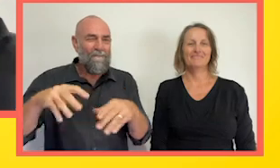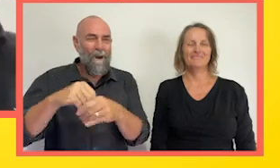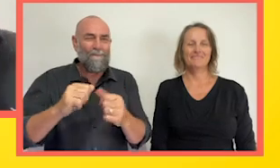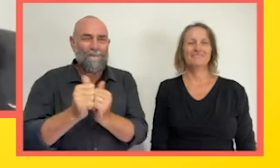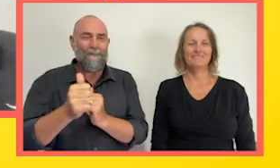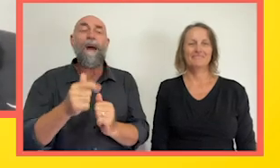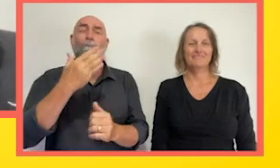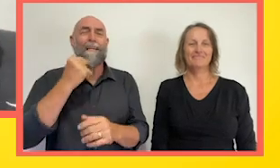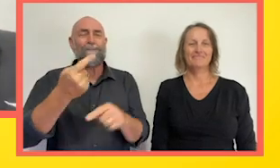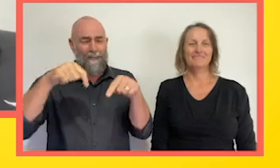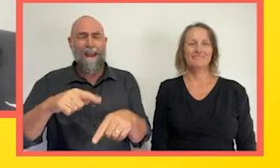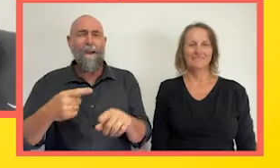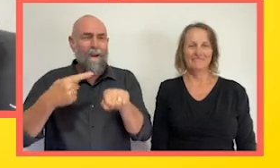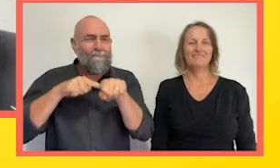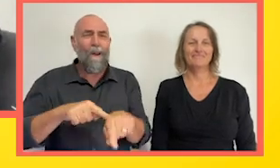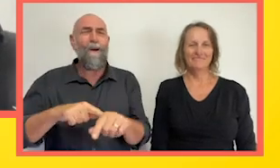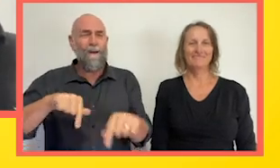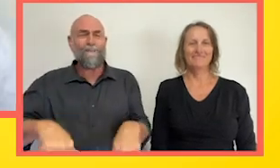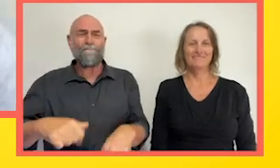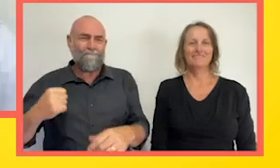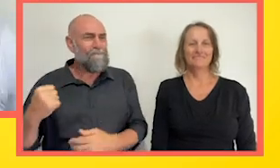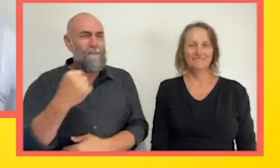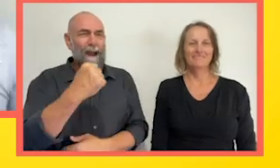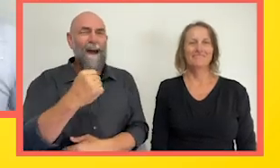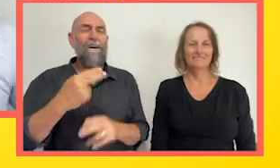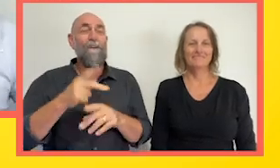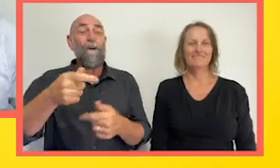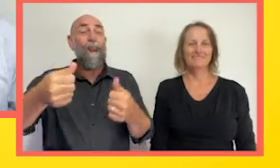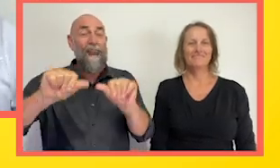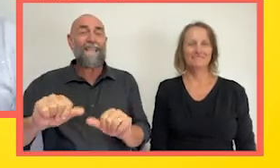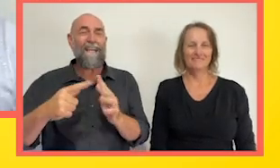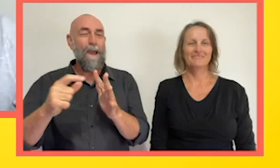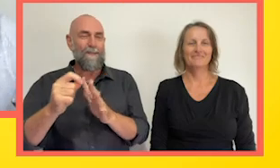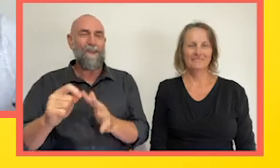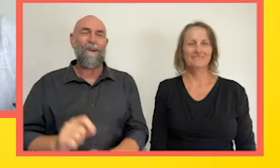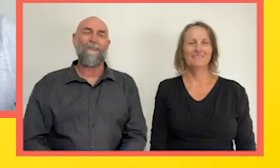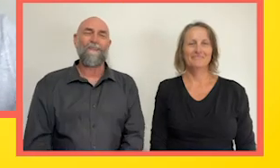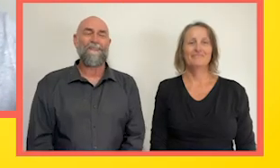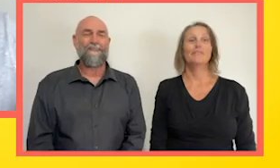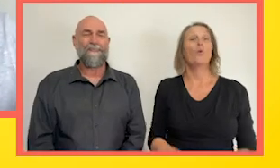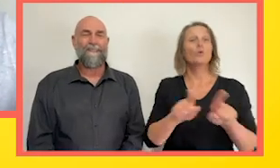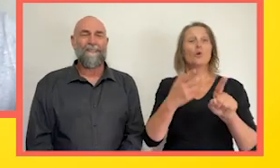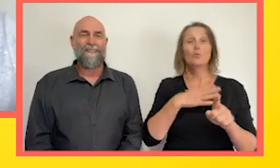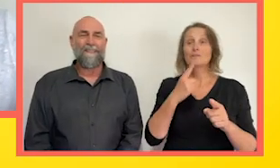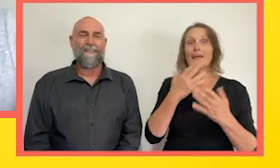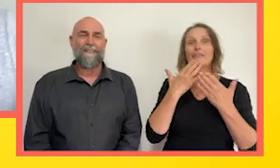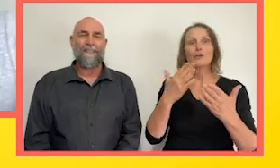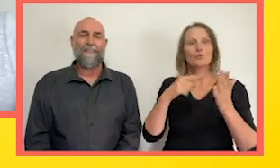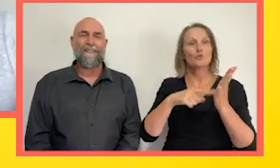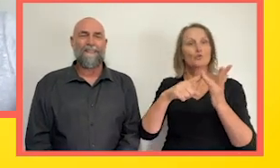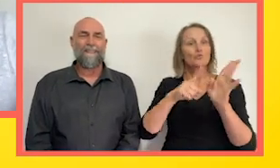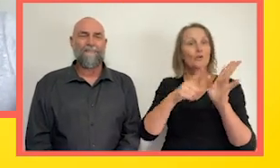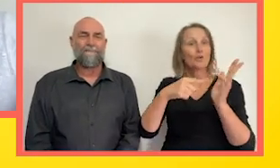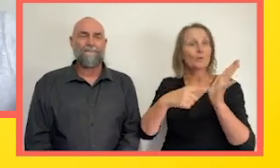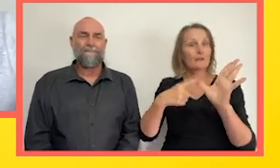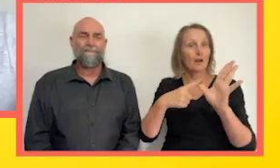Little Ripper wherever you get your next episode. And we'd also like to say a huge thank you to Toyota for supporting